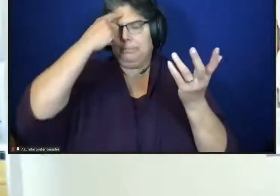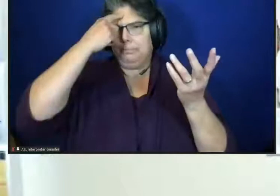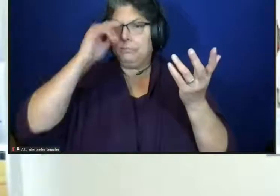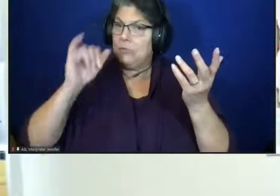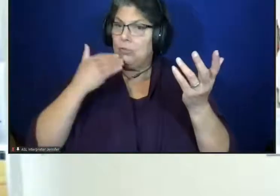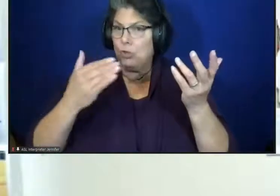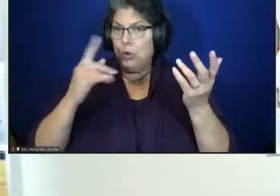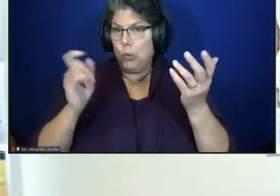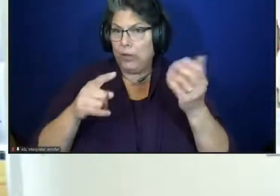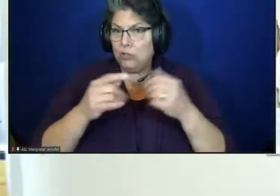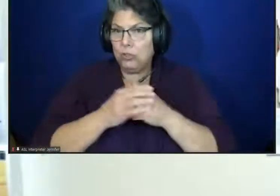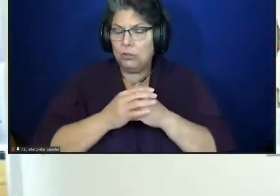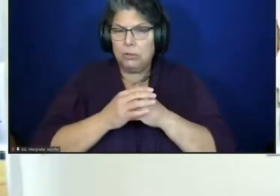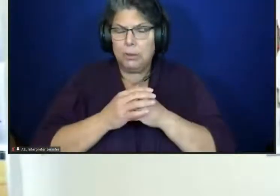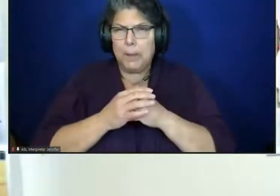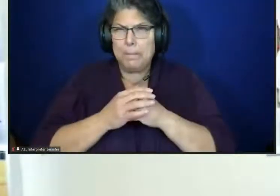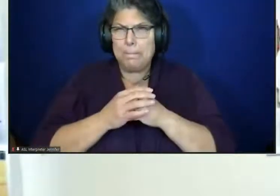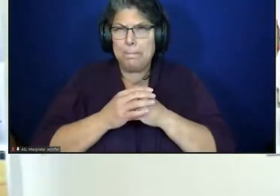question.